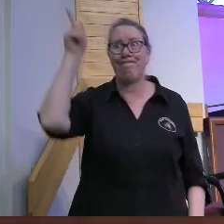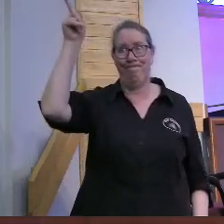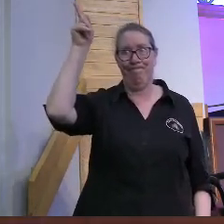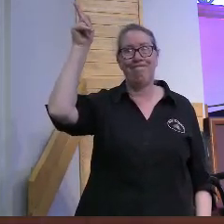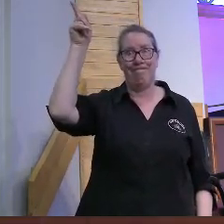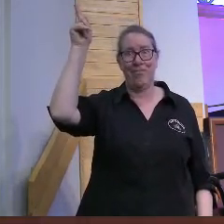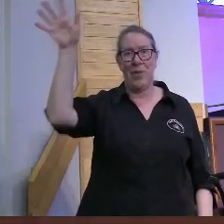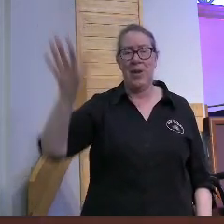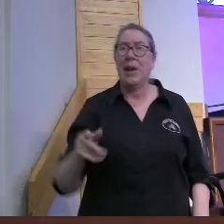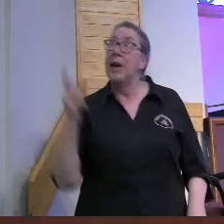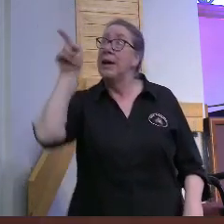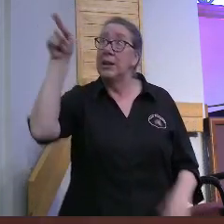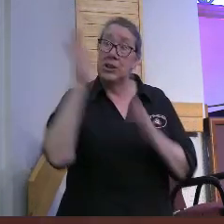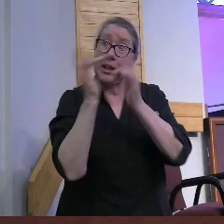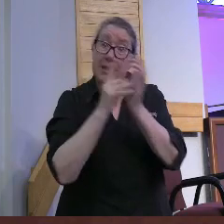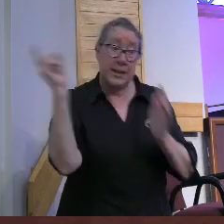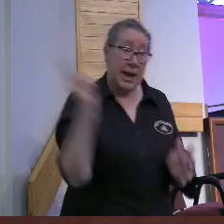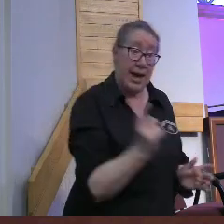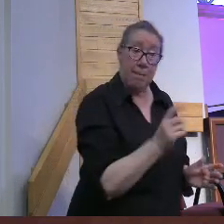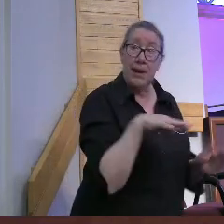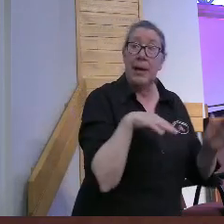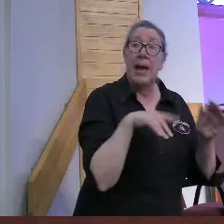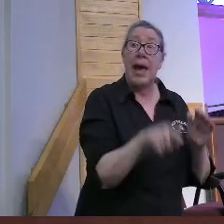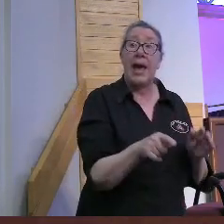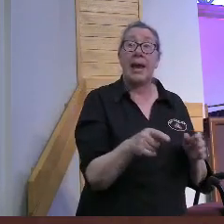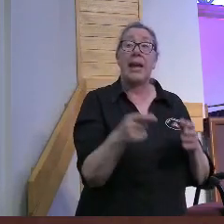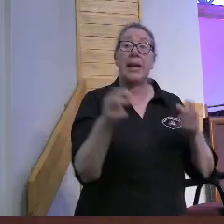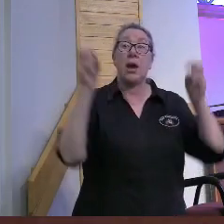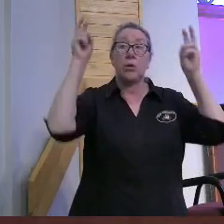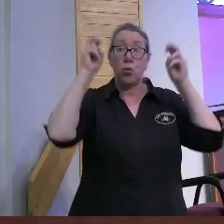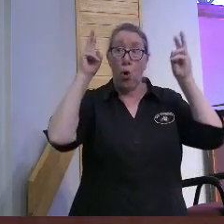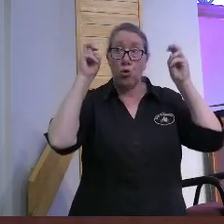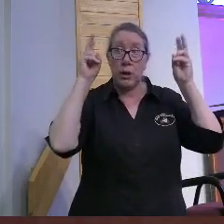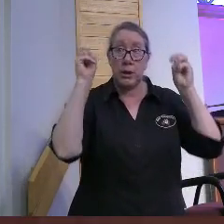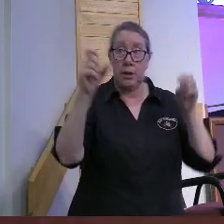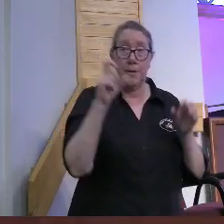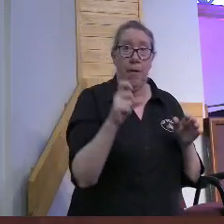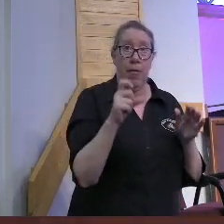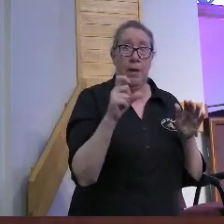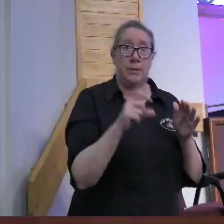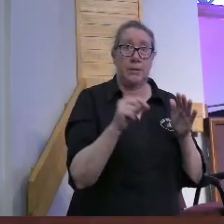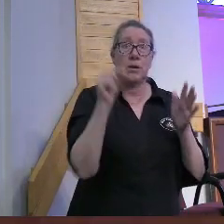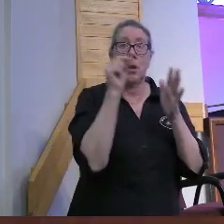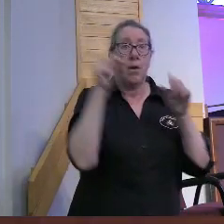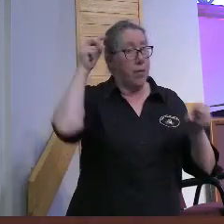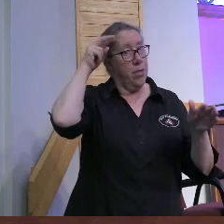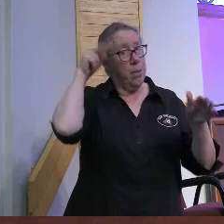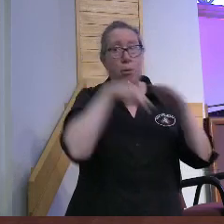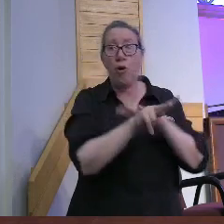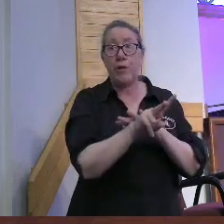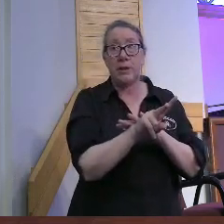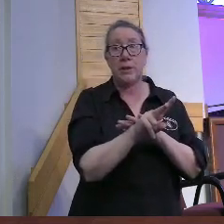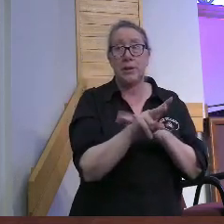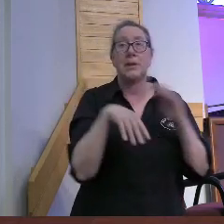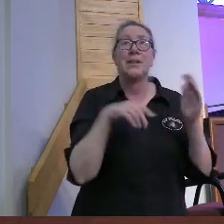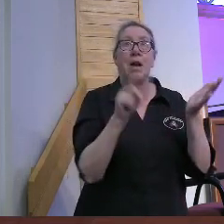earthly ministry, he quoted the prophet Isaiah, written hundreds of years ago. He quoted the prophet Isaiah when he was preaching in Luke chapter 4,